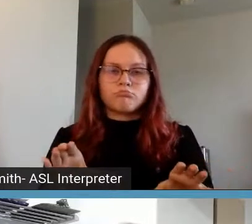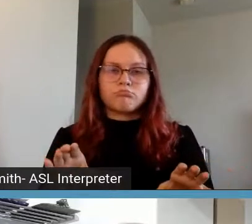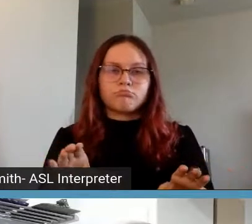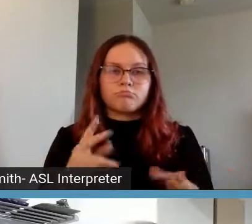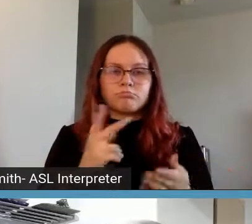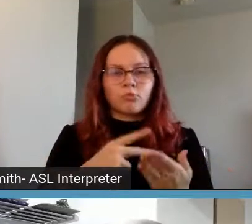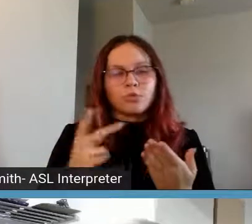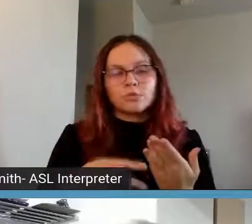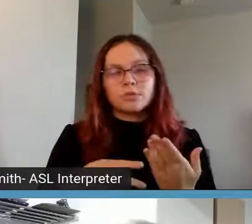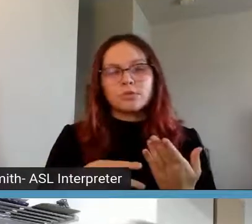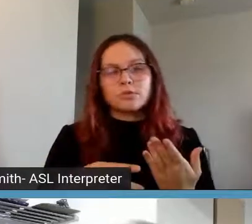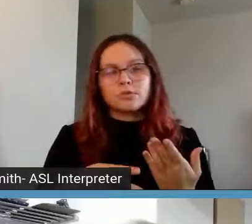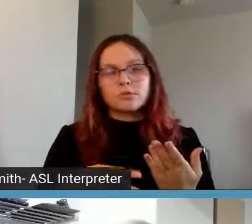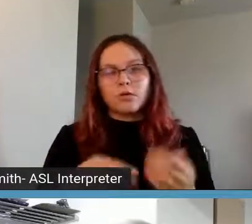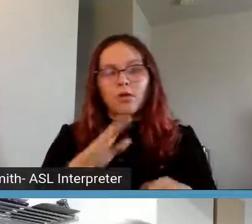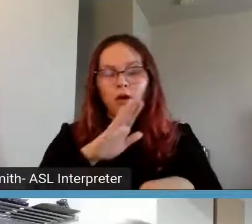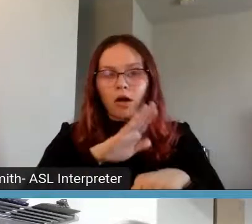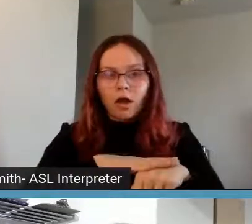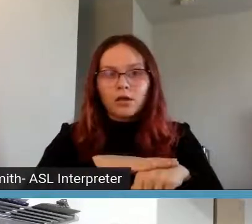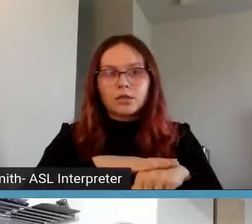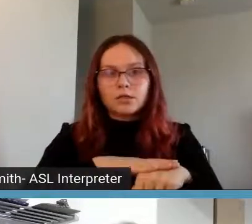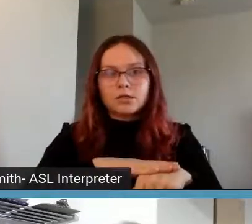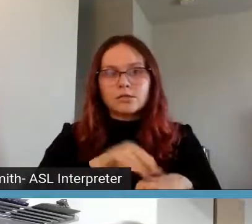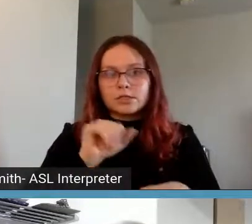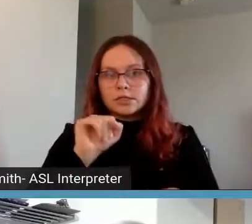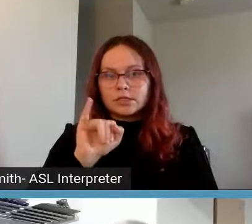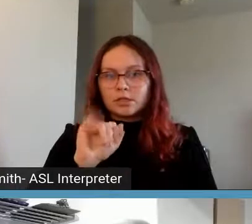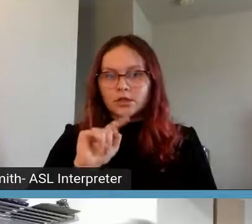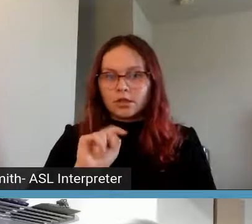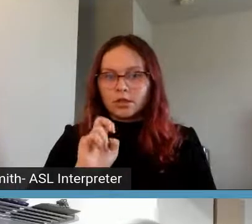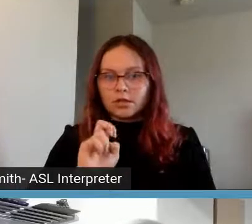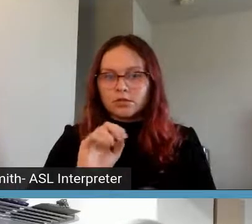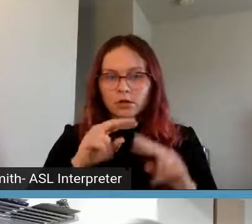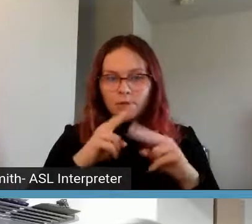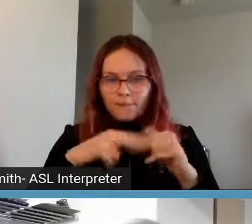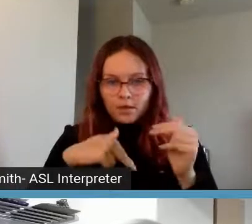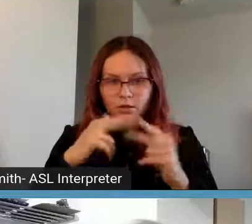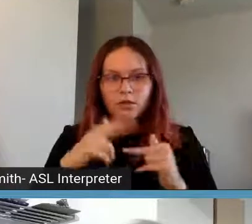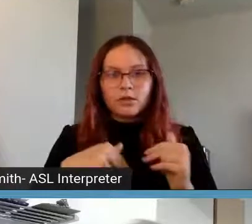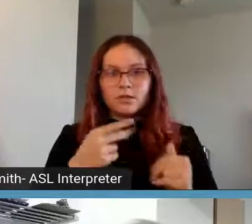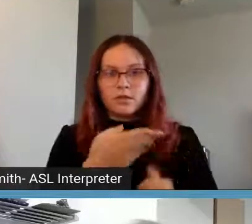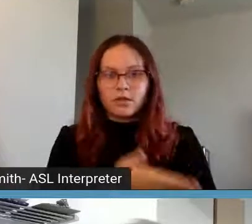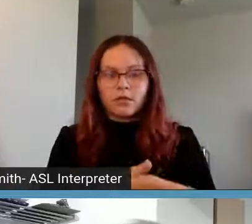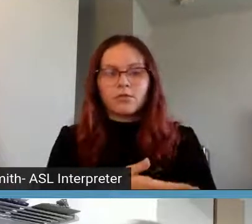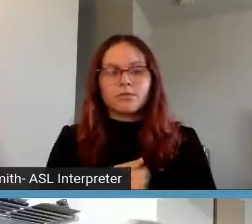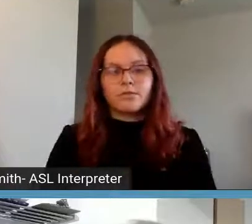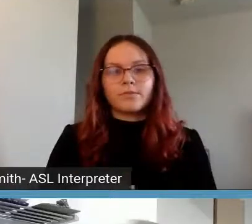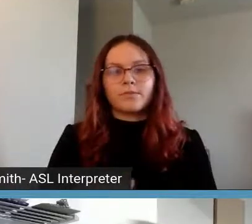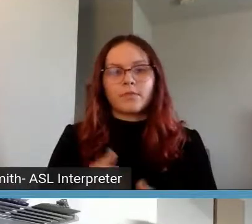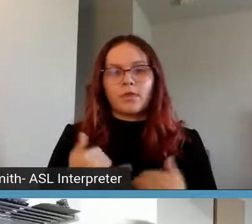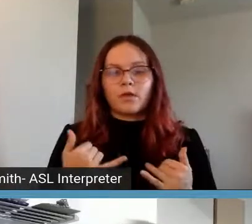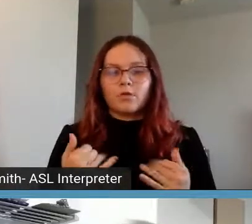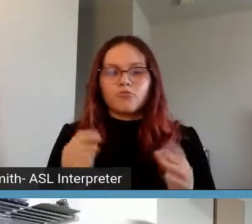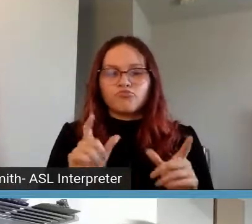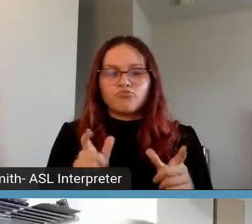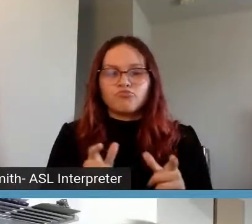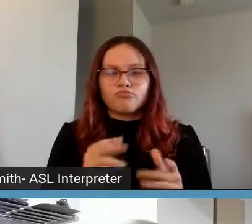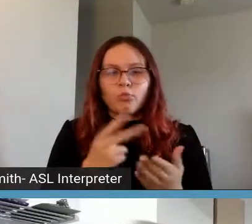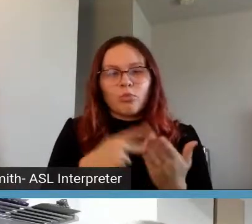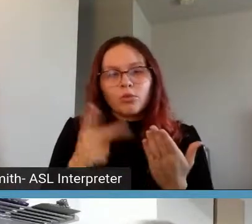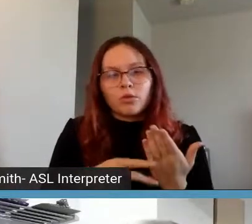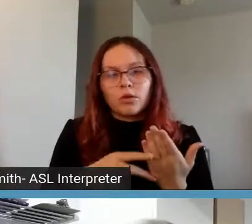So now we're in this mode of having some virtual programs, some programs that are small group in-person